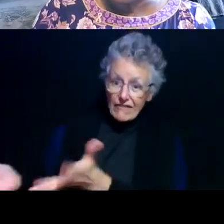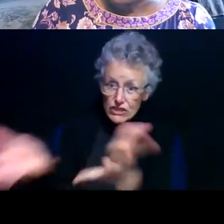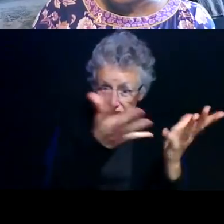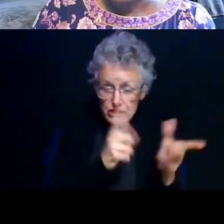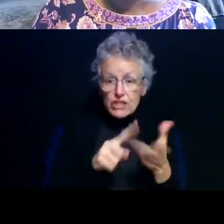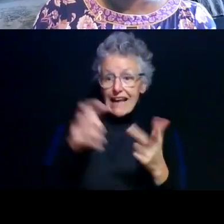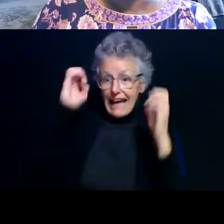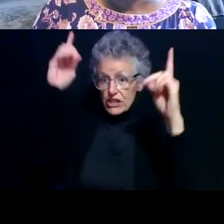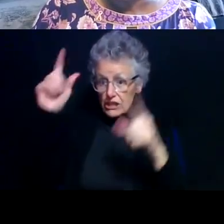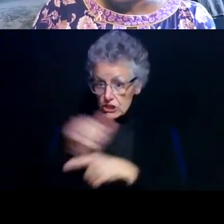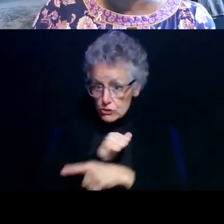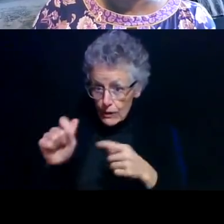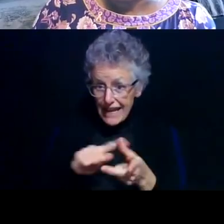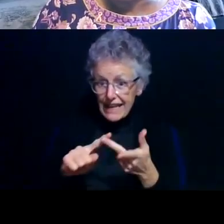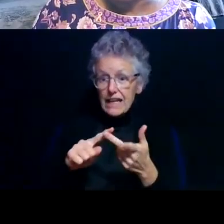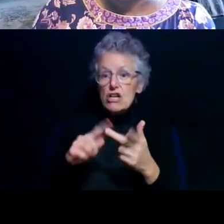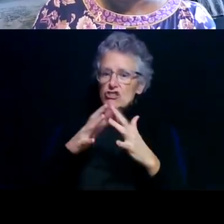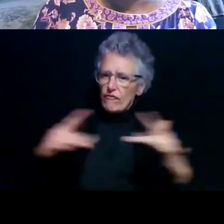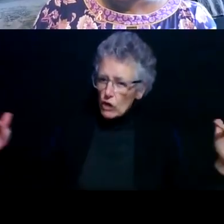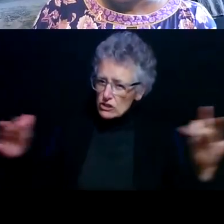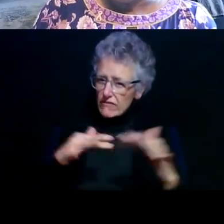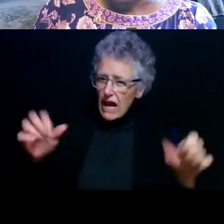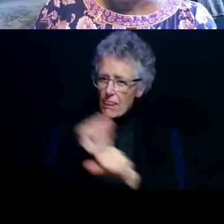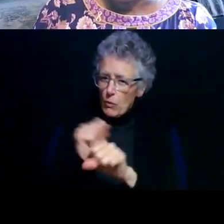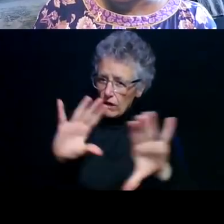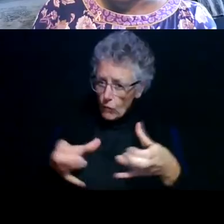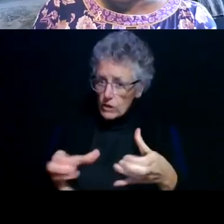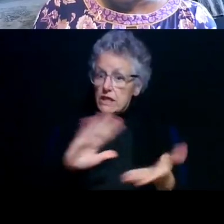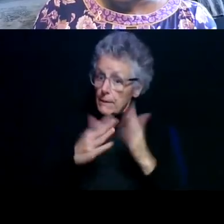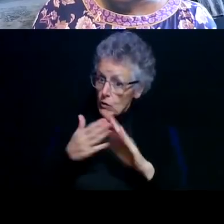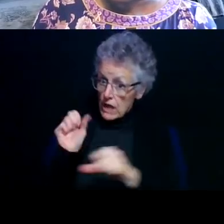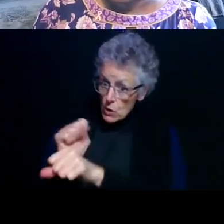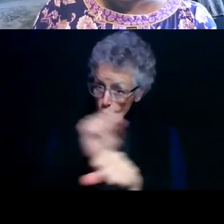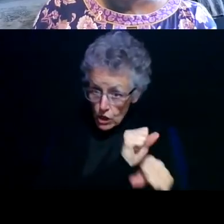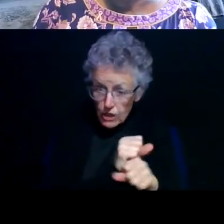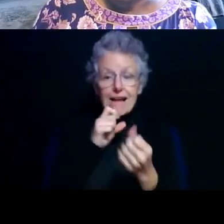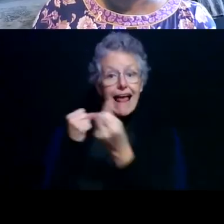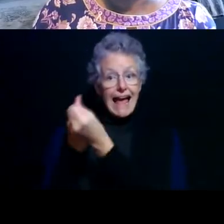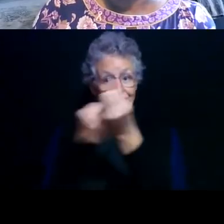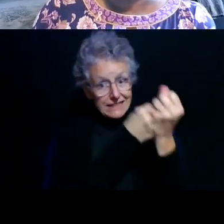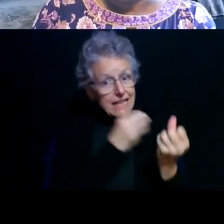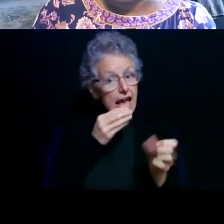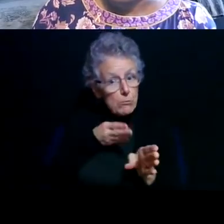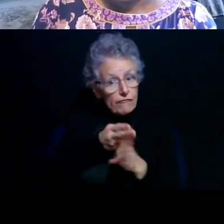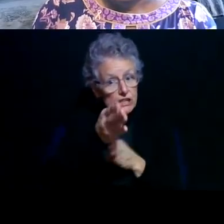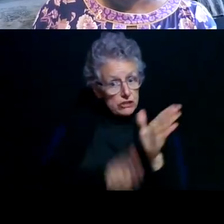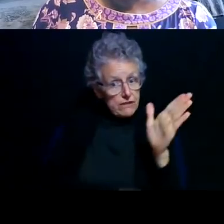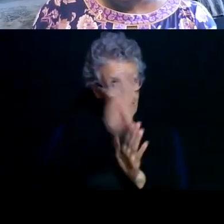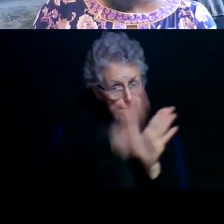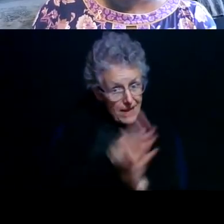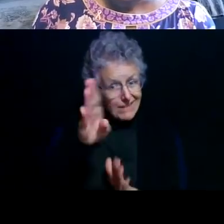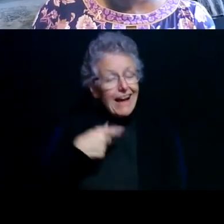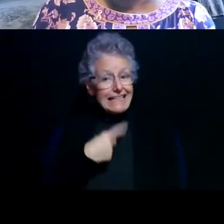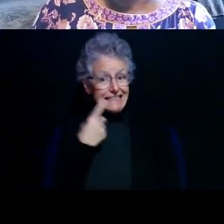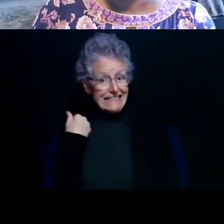and Training, Diversify the Workforce, Community Work, Advocacy, and Professional Development. And as I